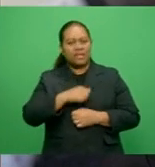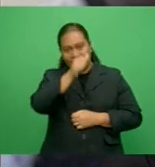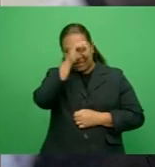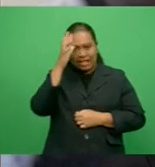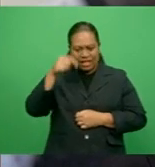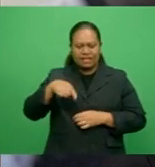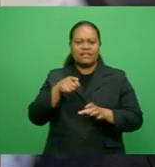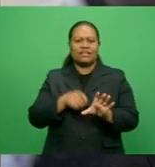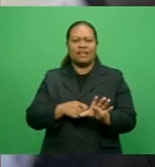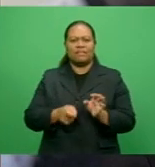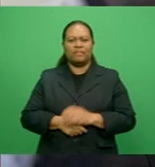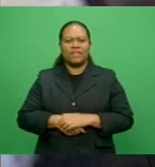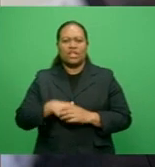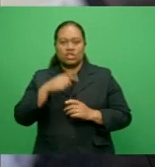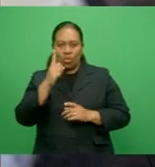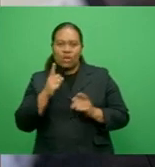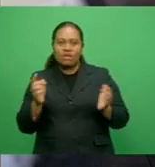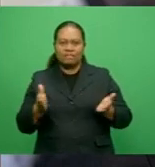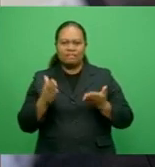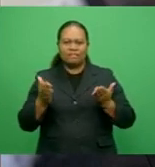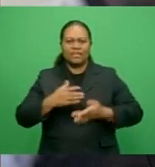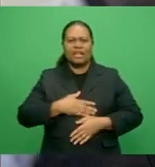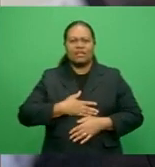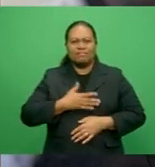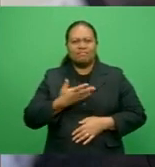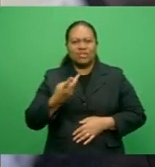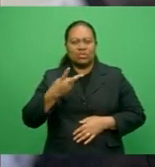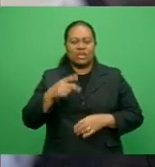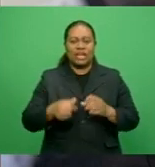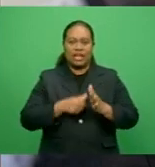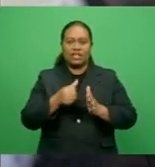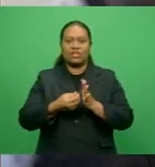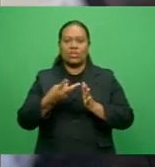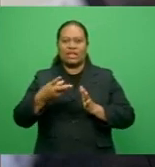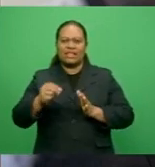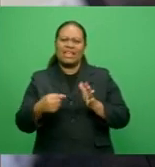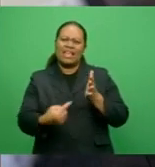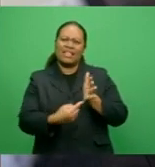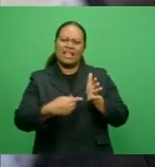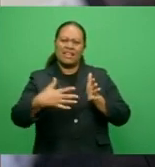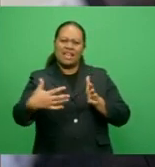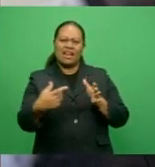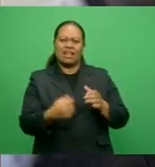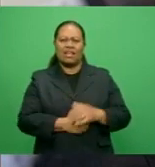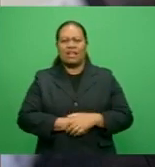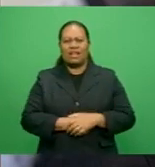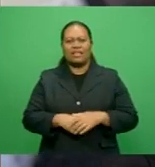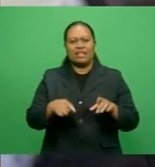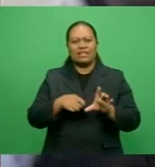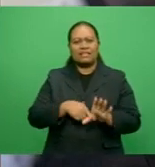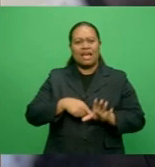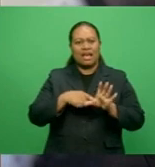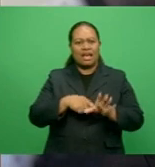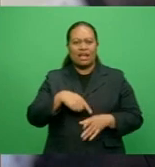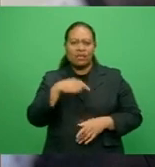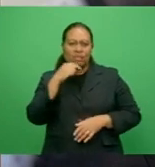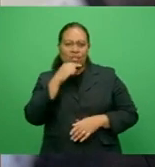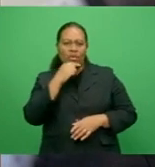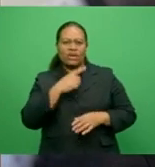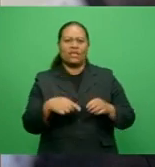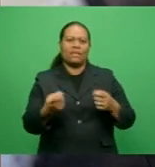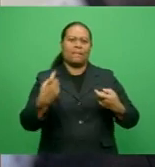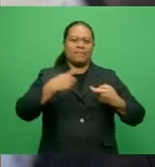player many will follow closely is impressive 20-year-old Suva flanker Taniela Sandrungu. The youngster is part of